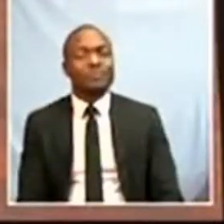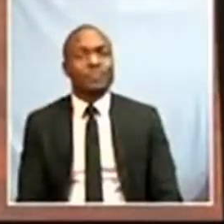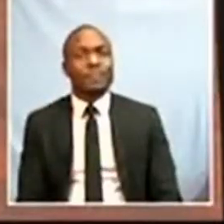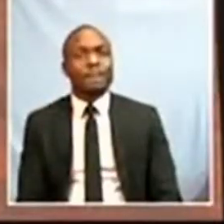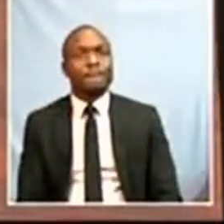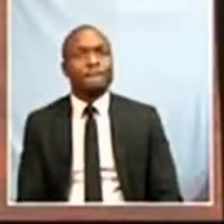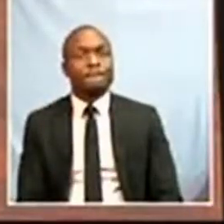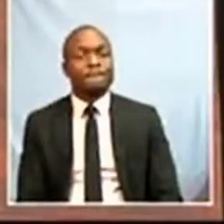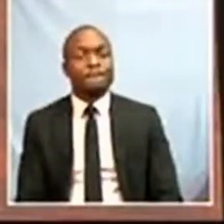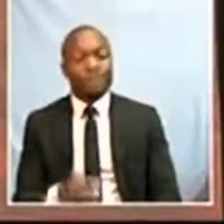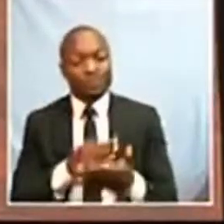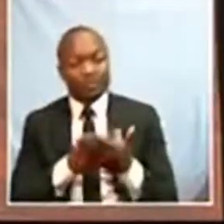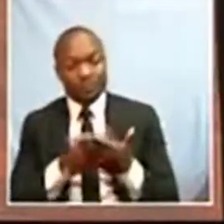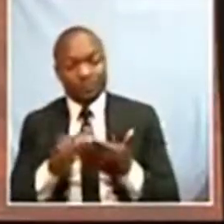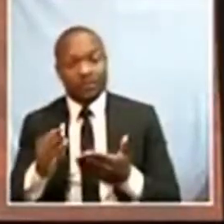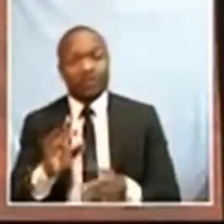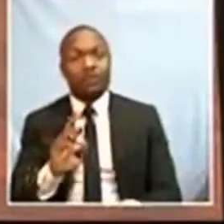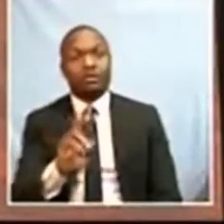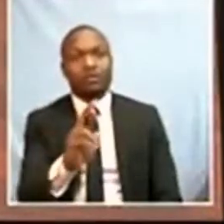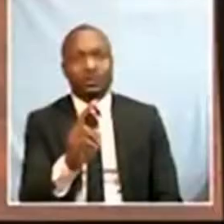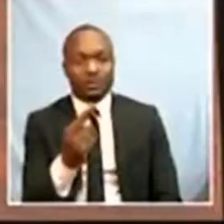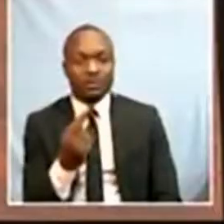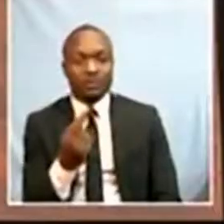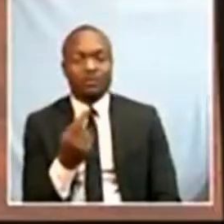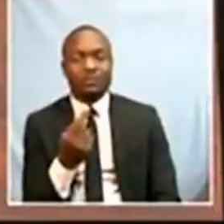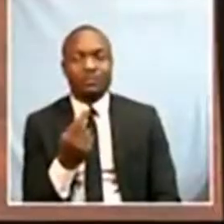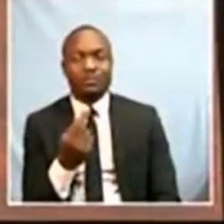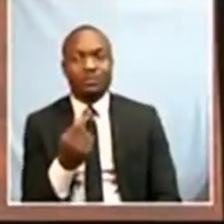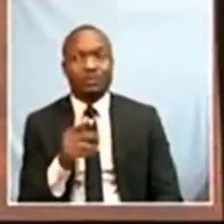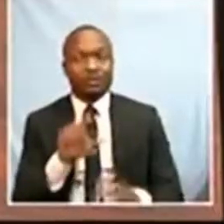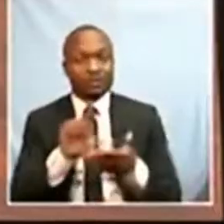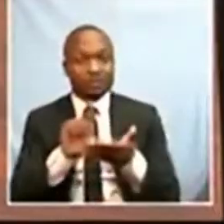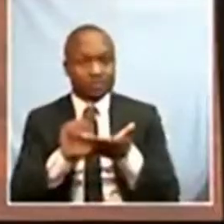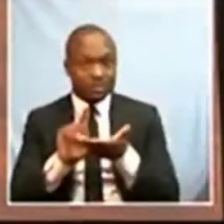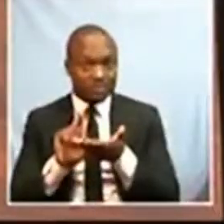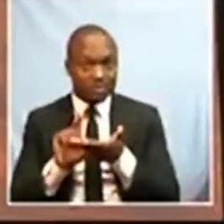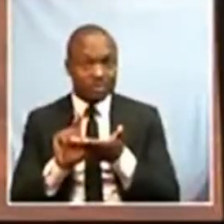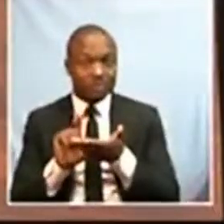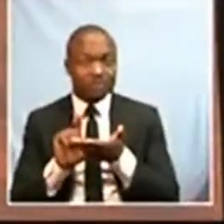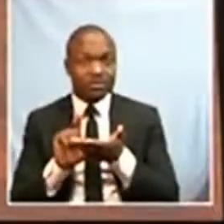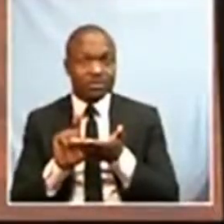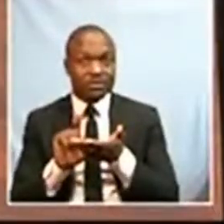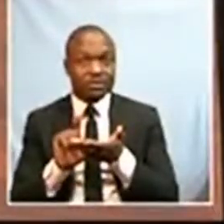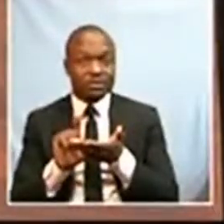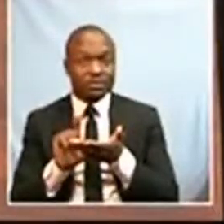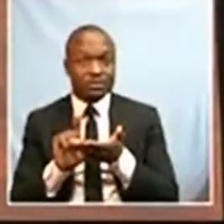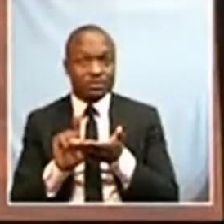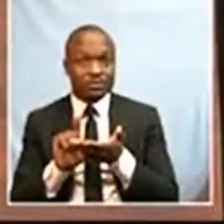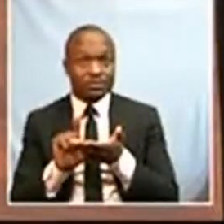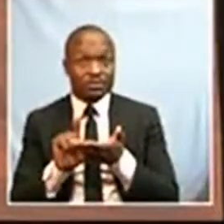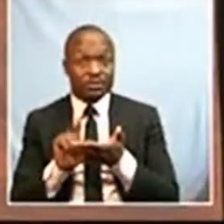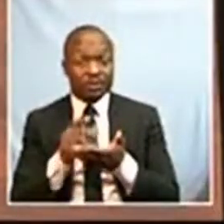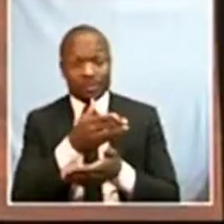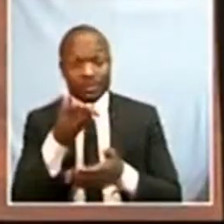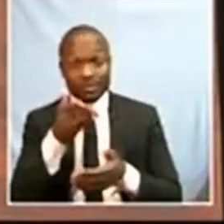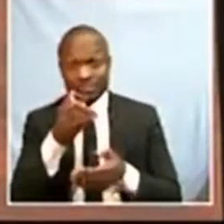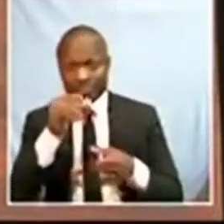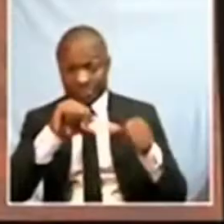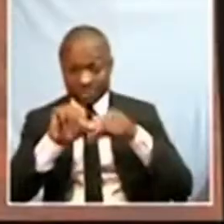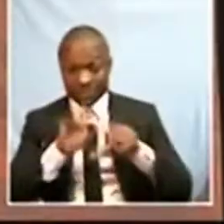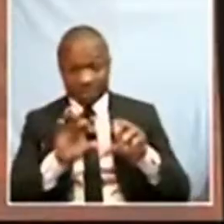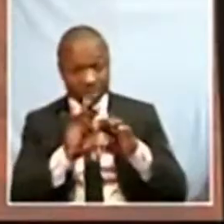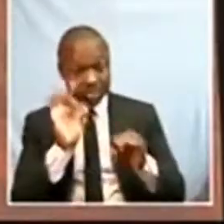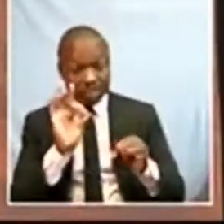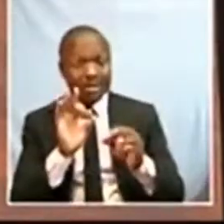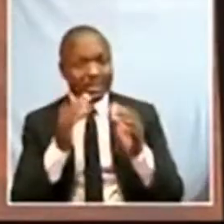of failure to recover loans. That is the query which is coming from the auditors. Now,